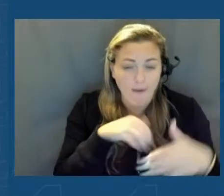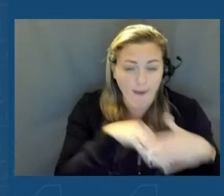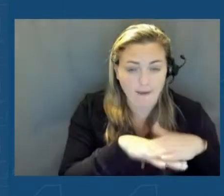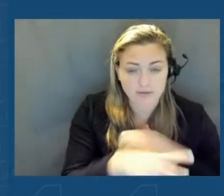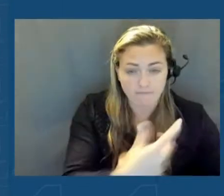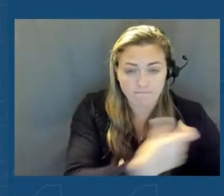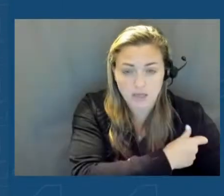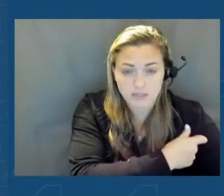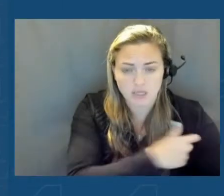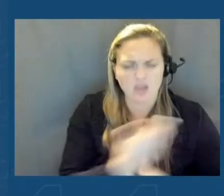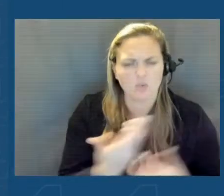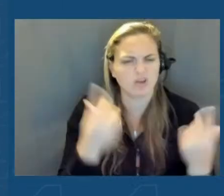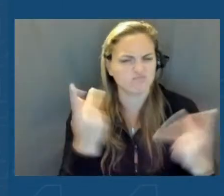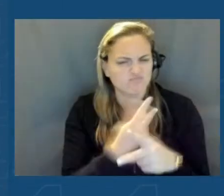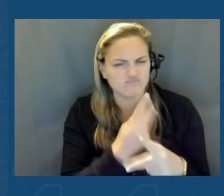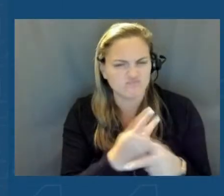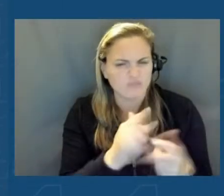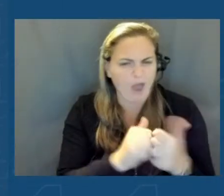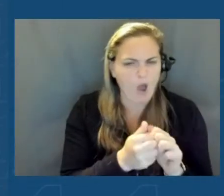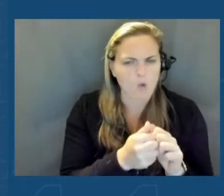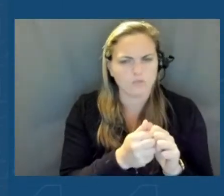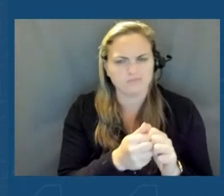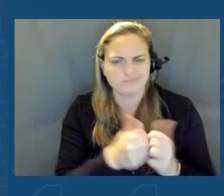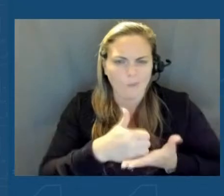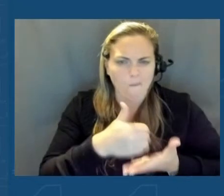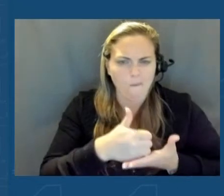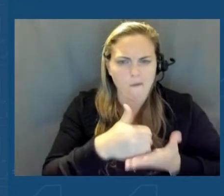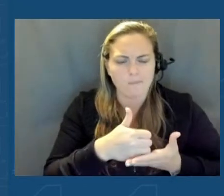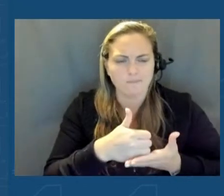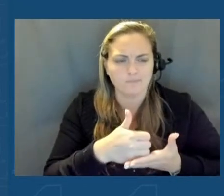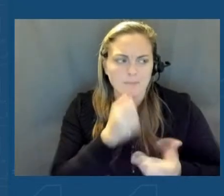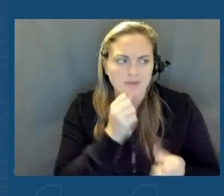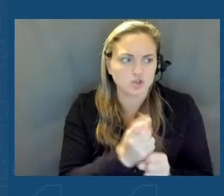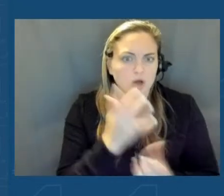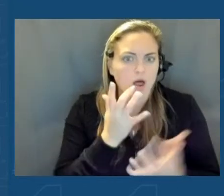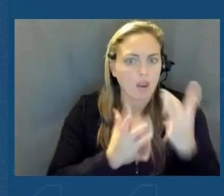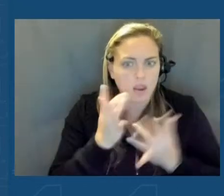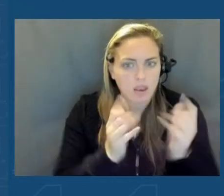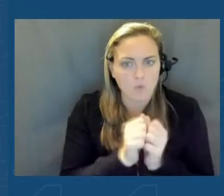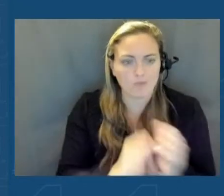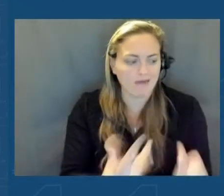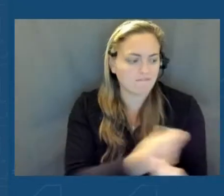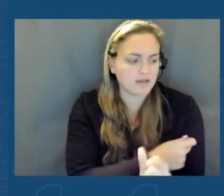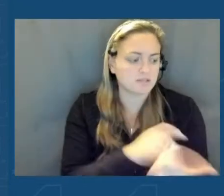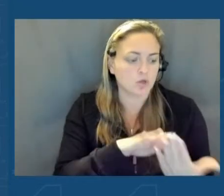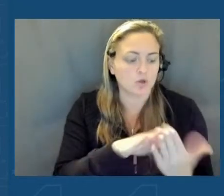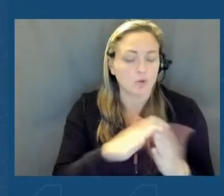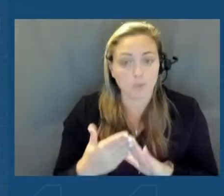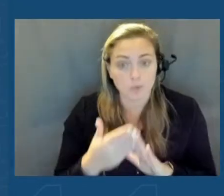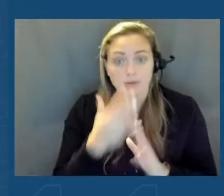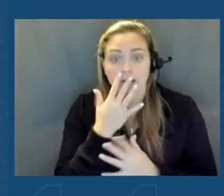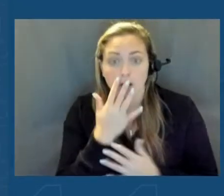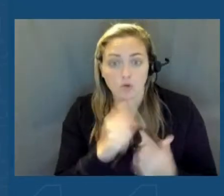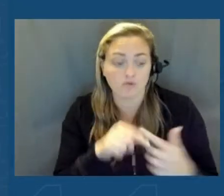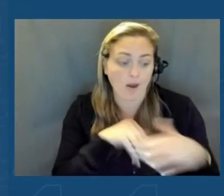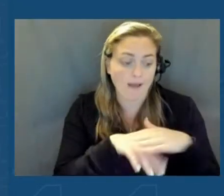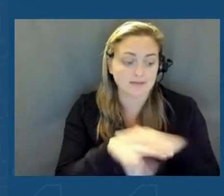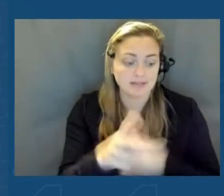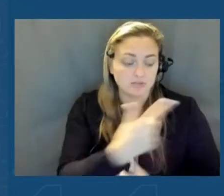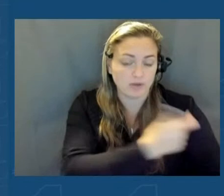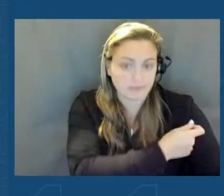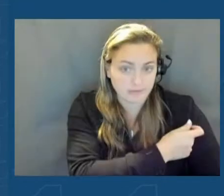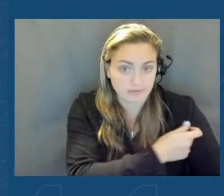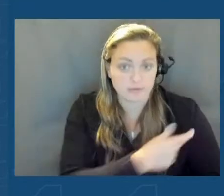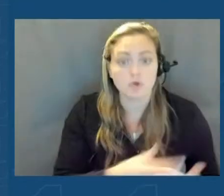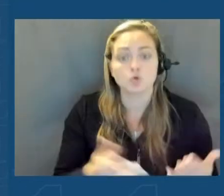we track and monitor, make sure that there are no disparities, especially in communities of color, for access to vaccines. So